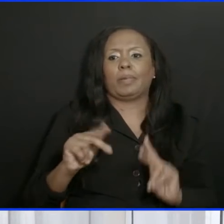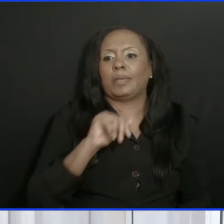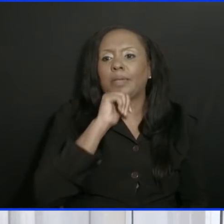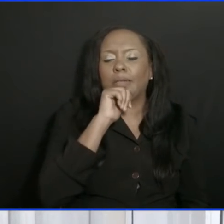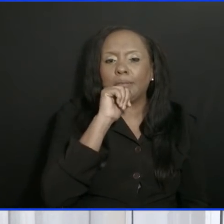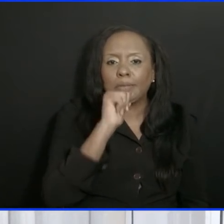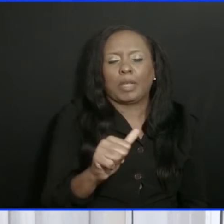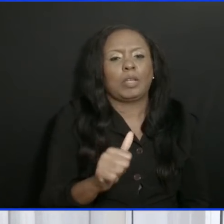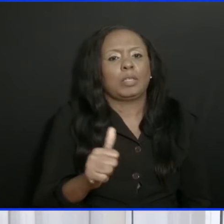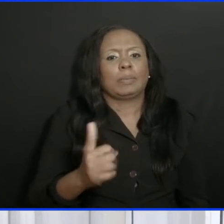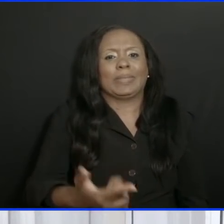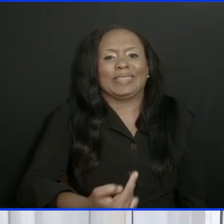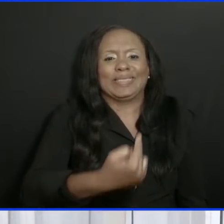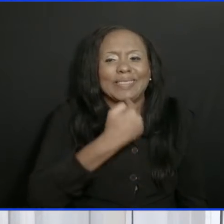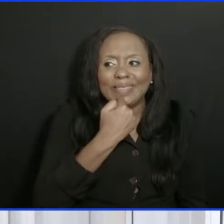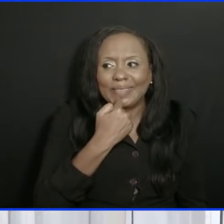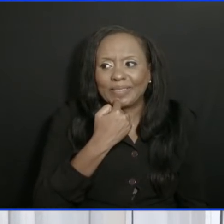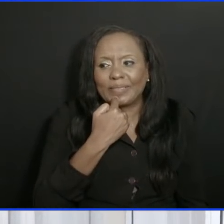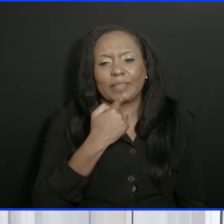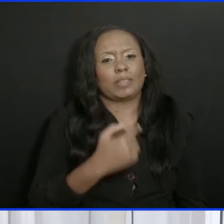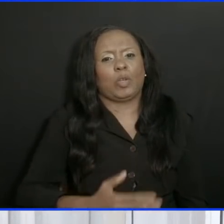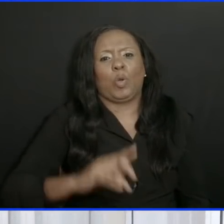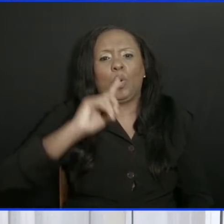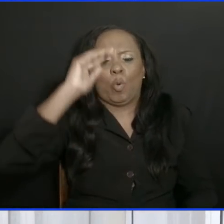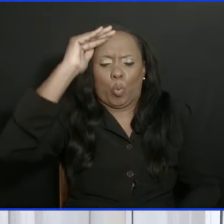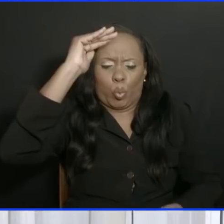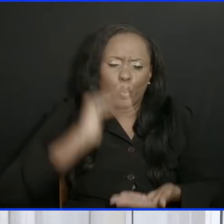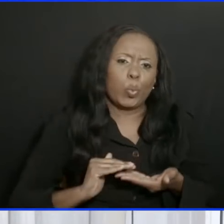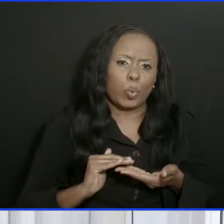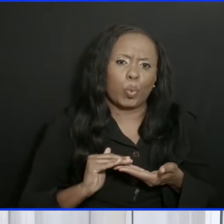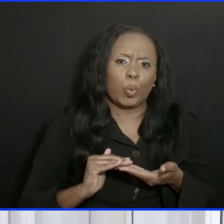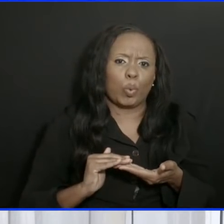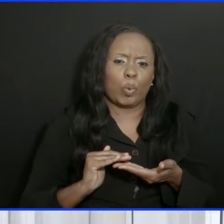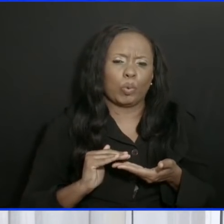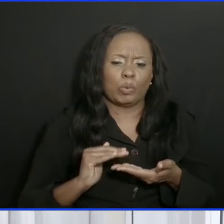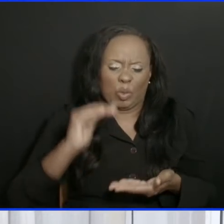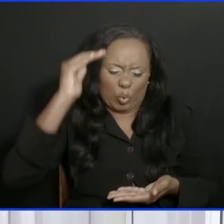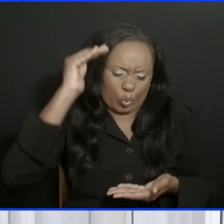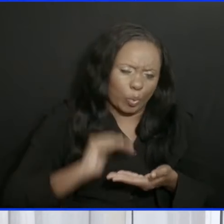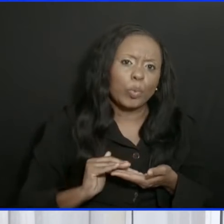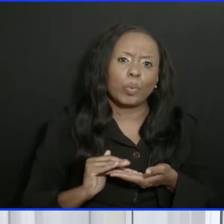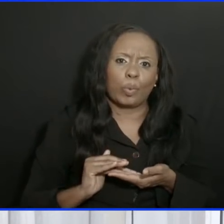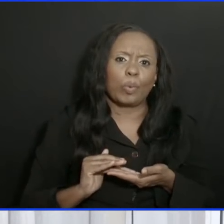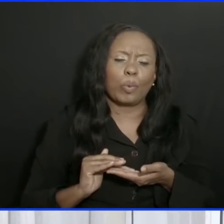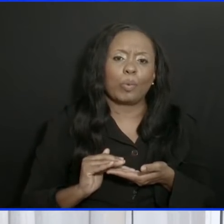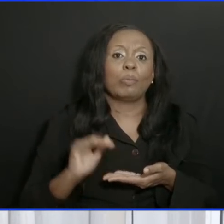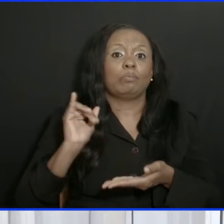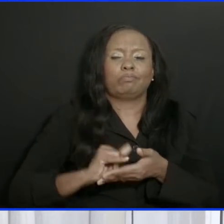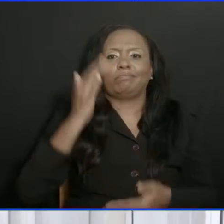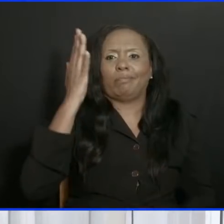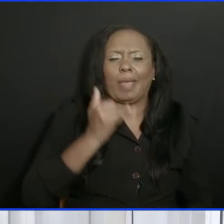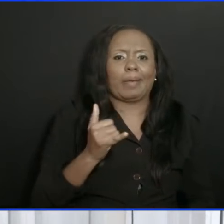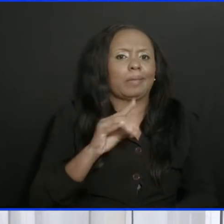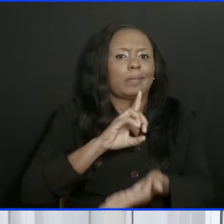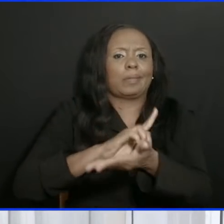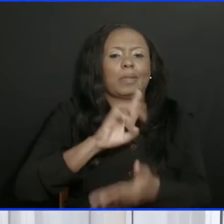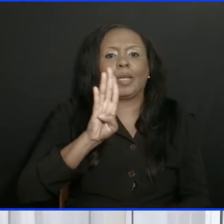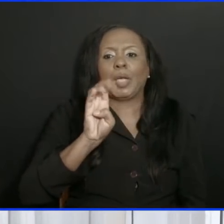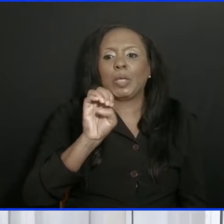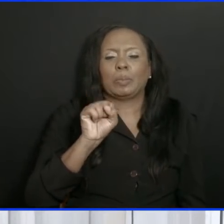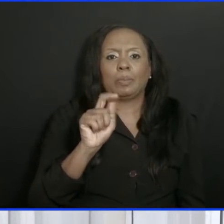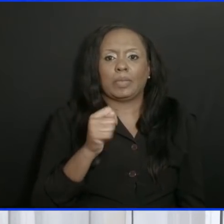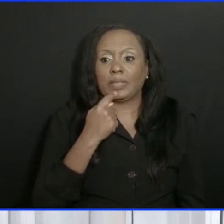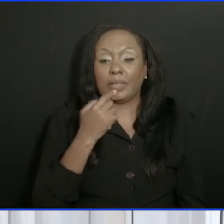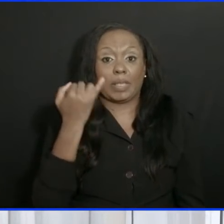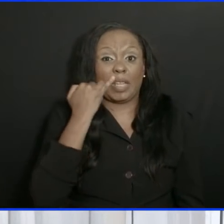is expected to be significantly less than it would have been with Delta. And that is why you would have heard Dr. Best say that in the worst